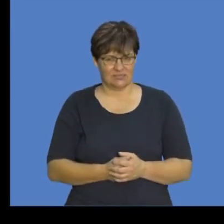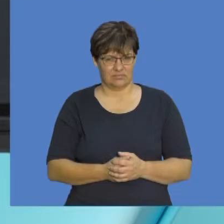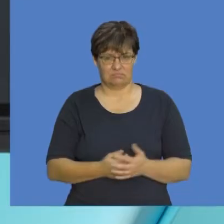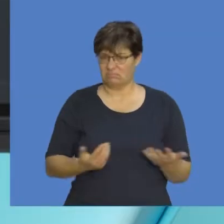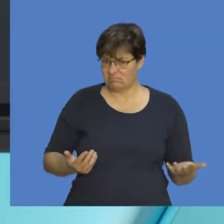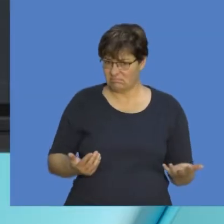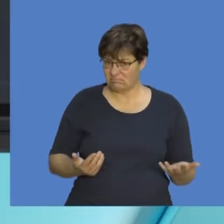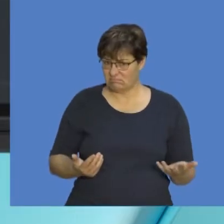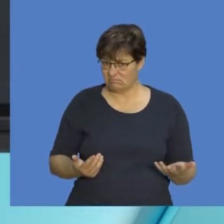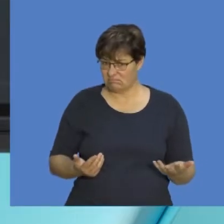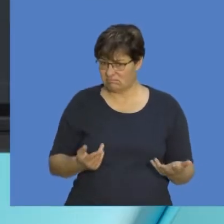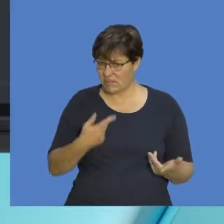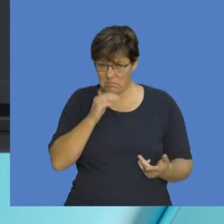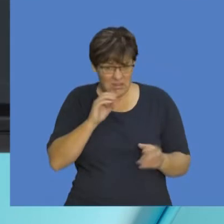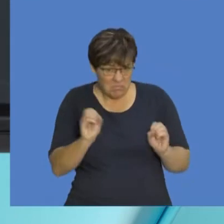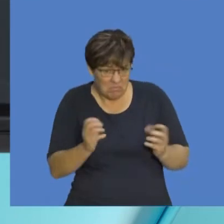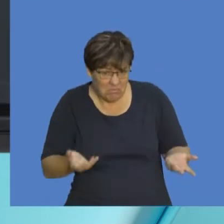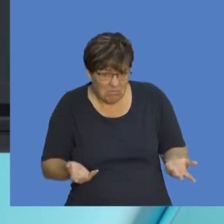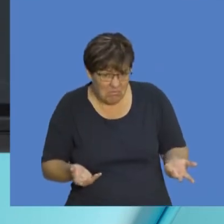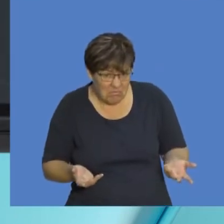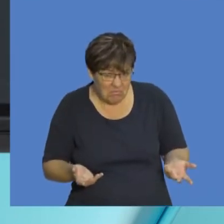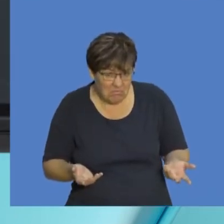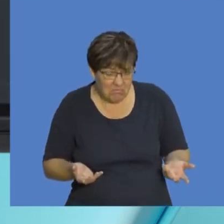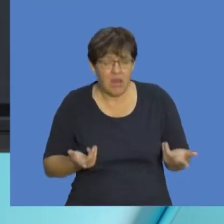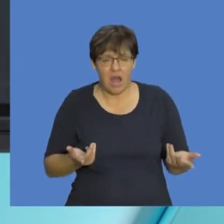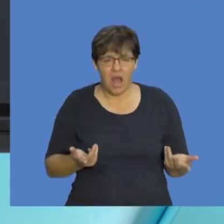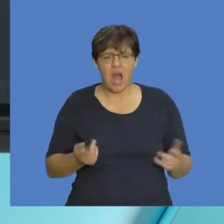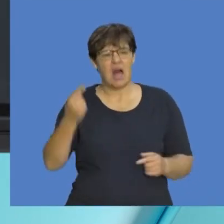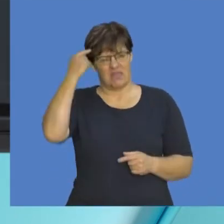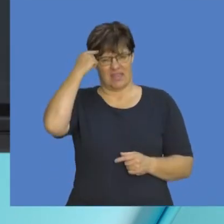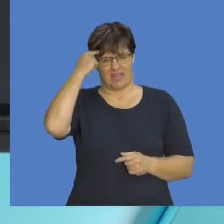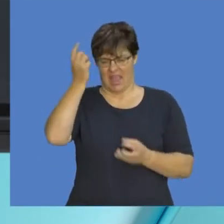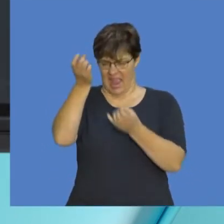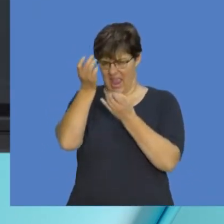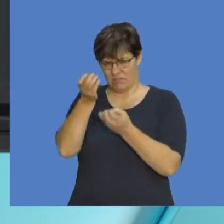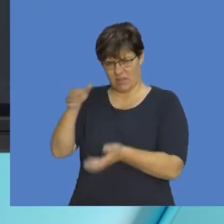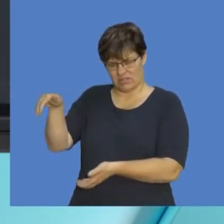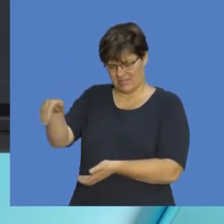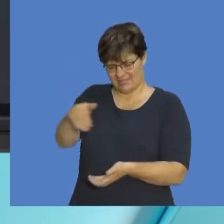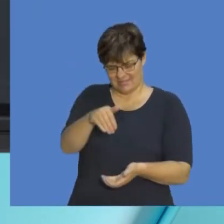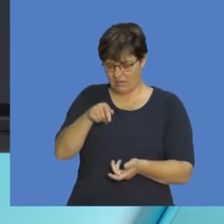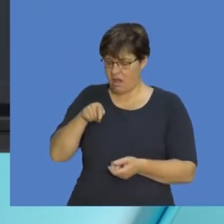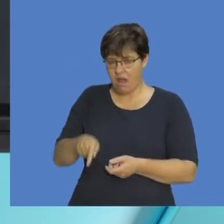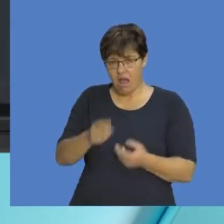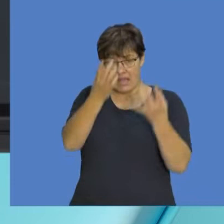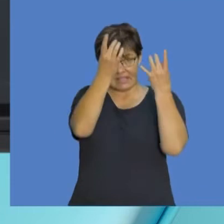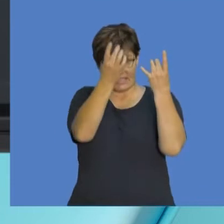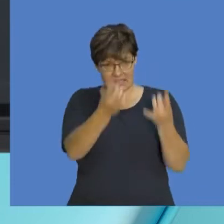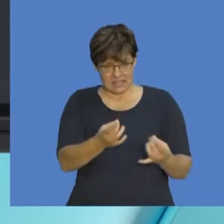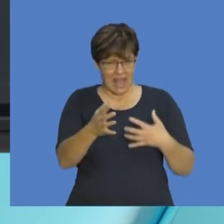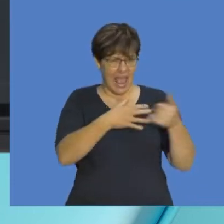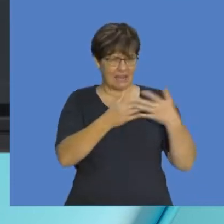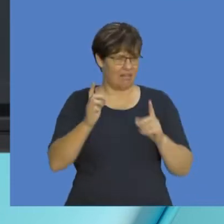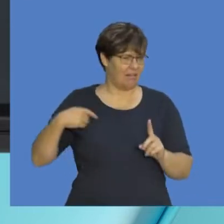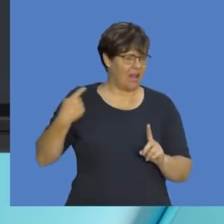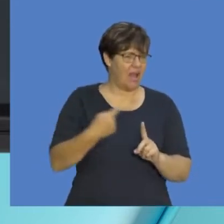Does it mean anything? Okay. I mean, I think it's taking data. Whatever we've learned in statistics, data handling